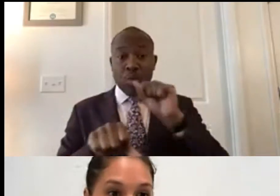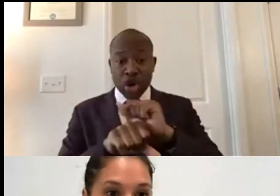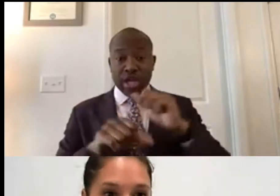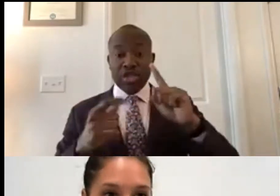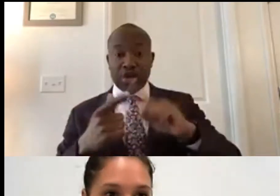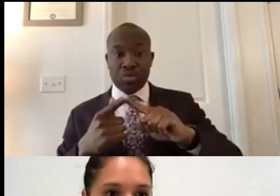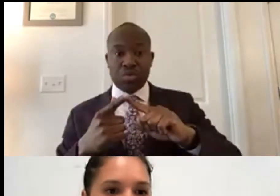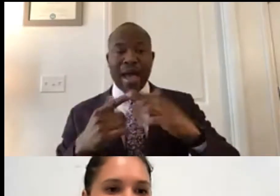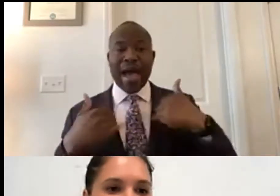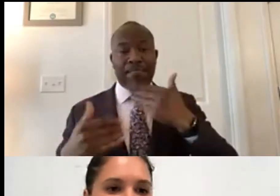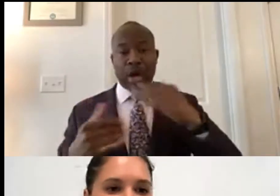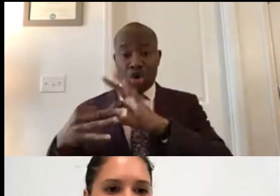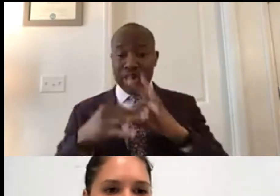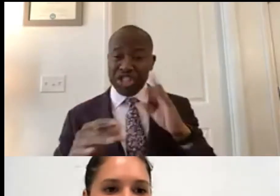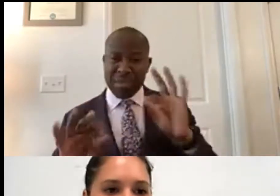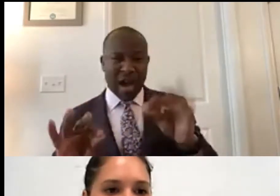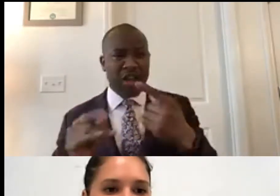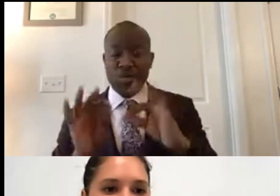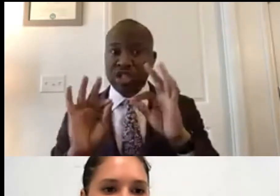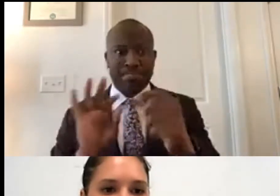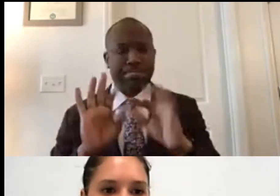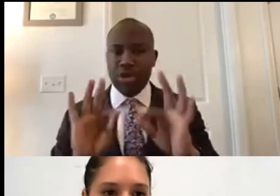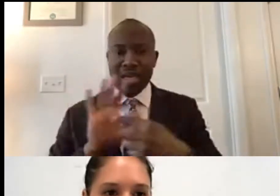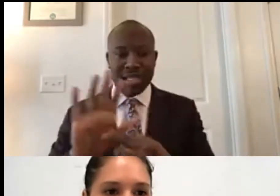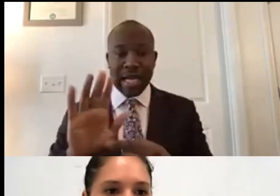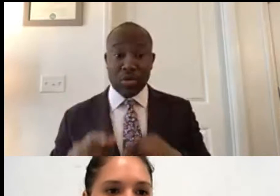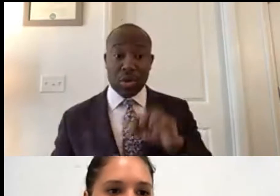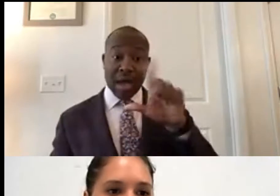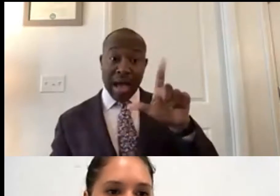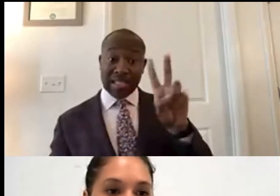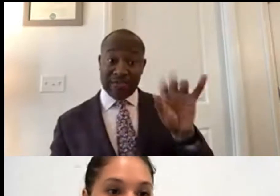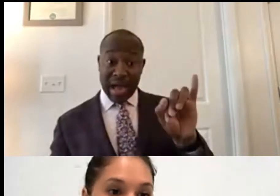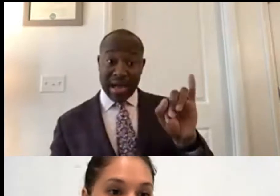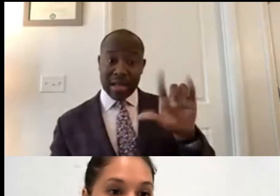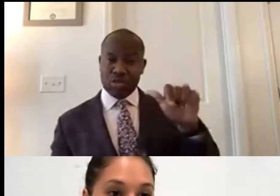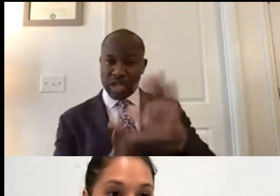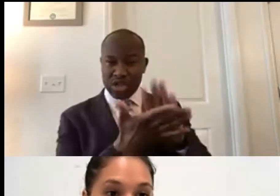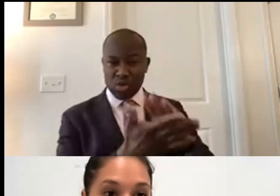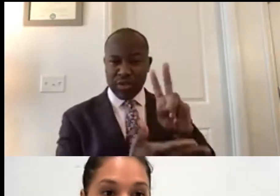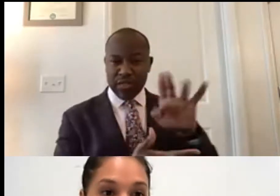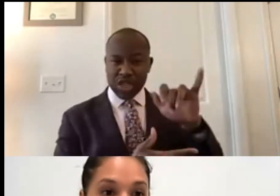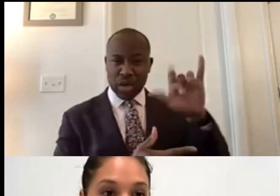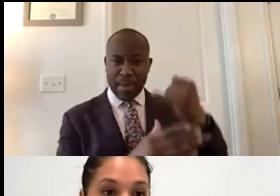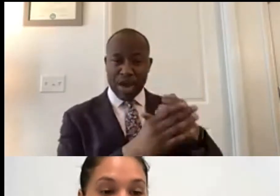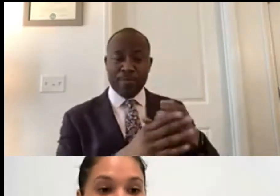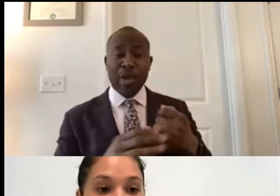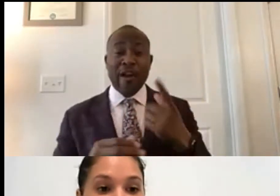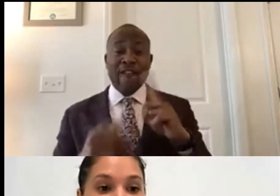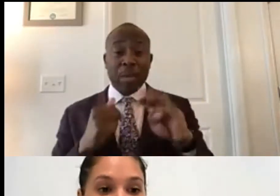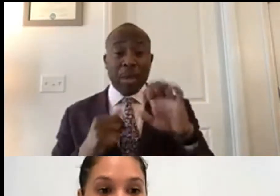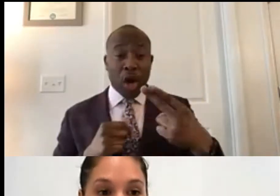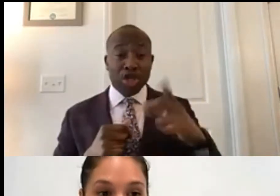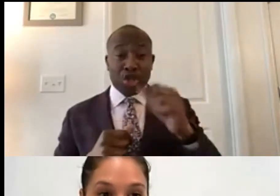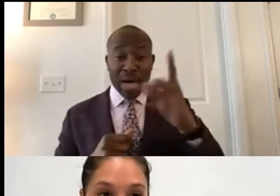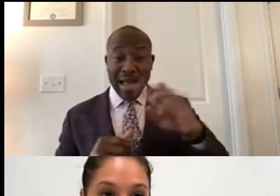that are separated. And so we want to work now to have a better relationship. And that's a perfect example with LSDVI, or Louisiana School